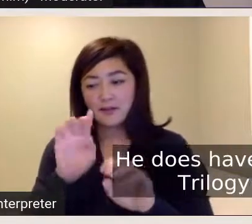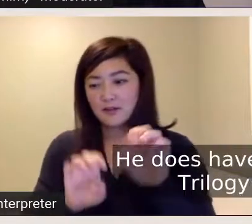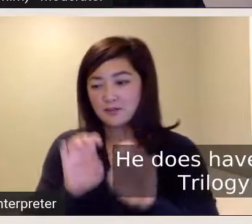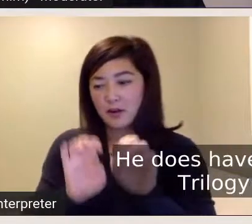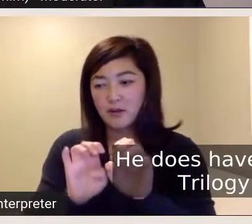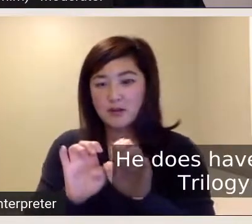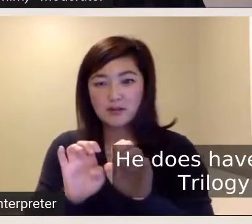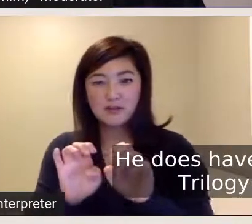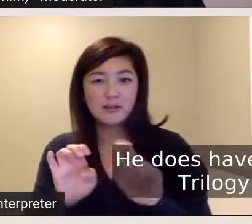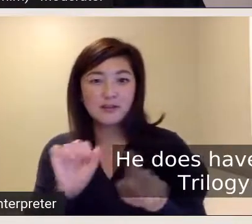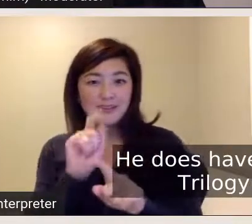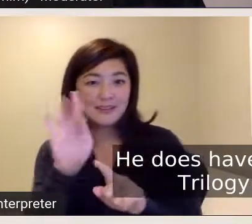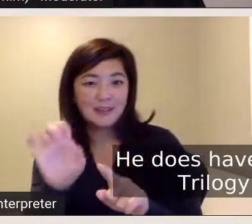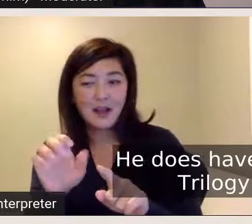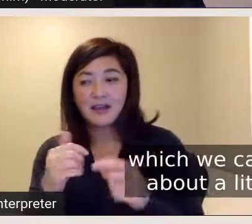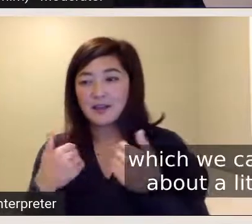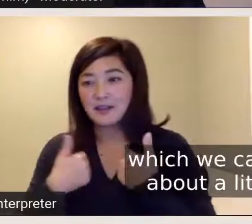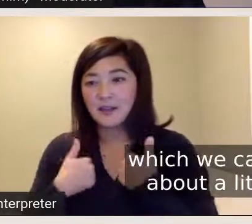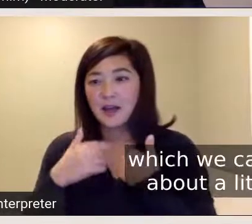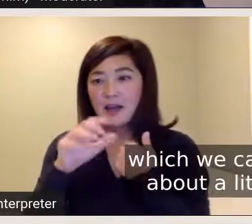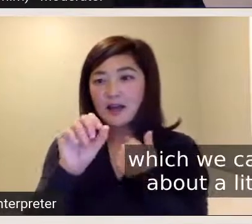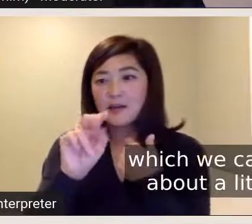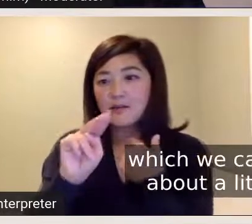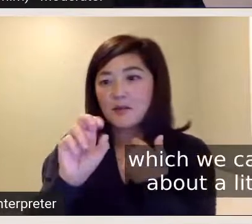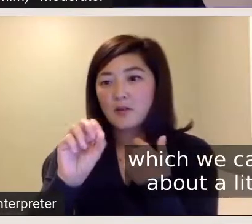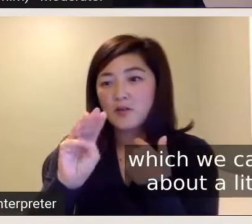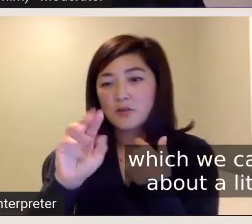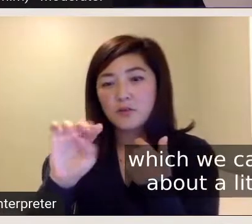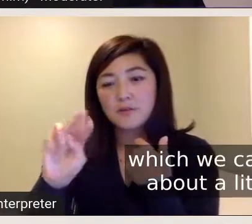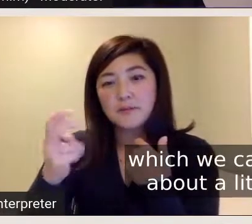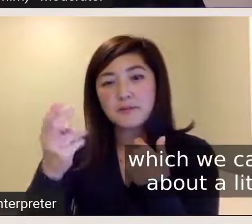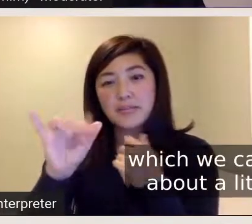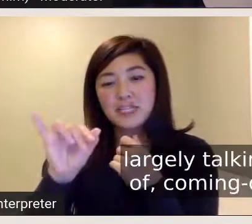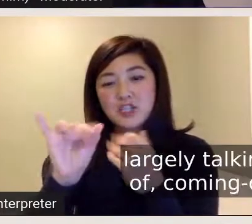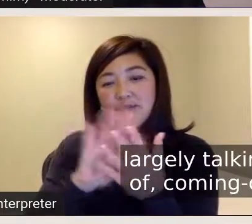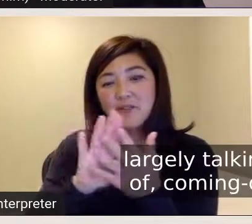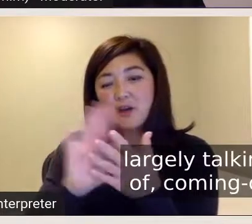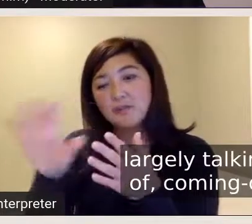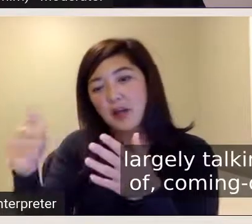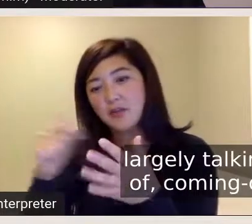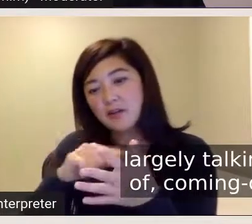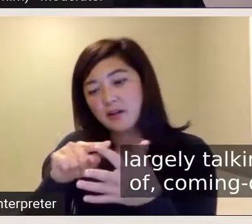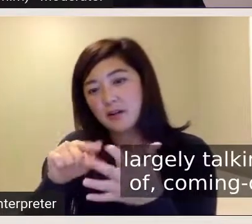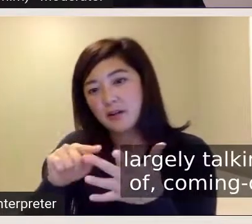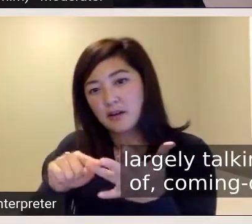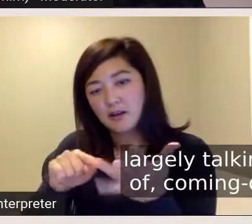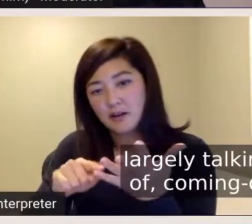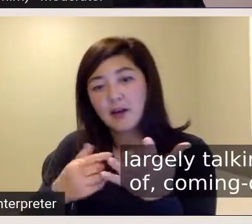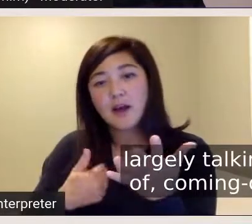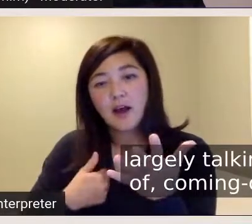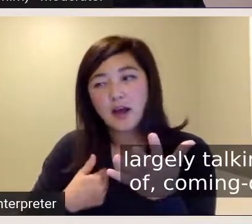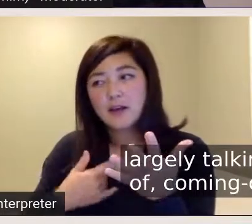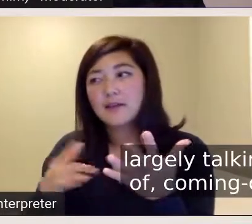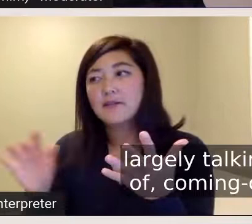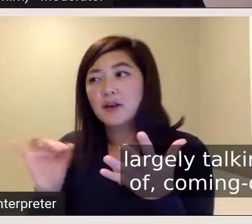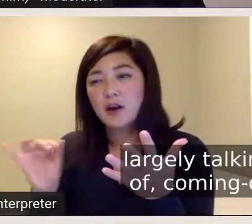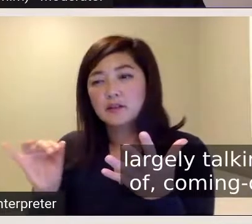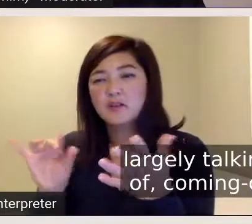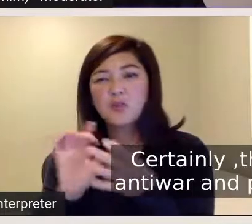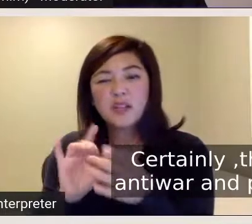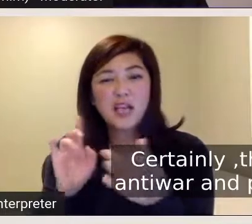does have the Onomichi Trilogy of films, which we can kind of talk about a little bit later, largely talking about kind of coming of age